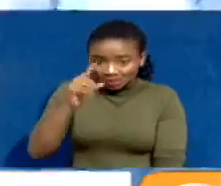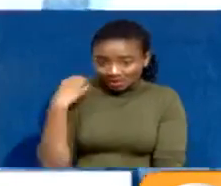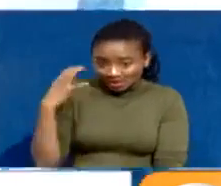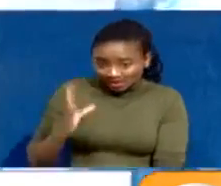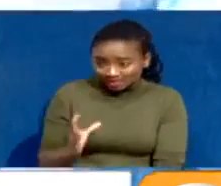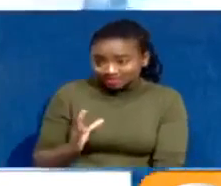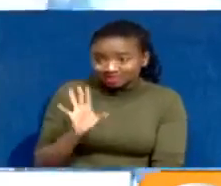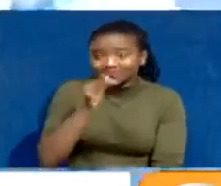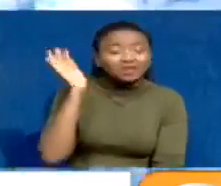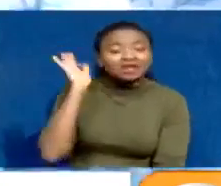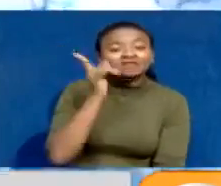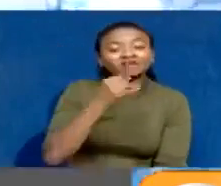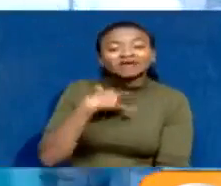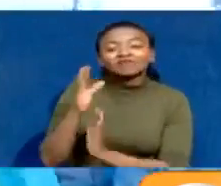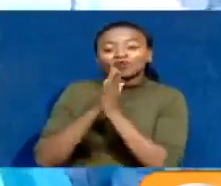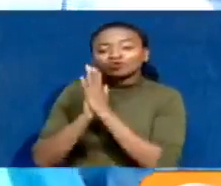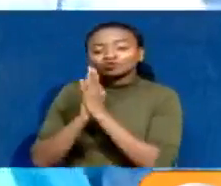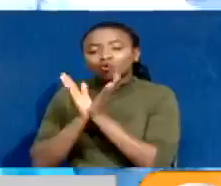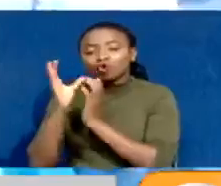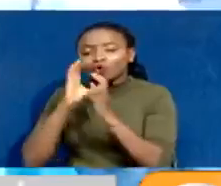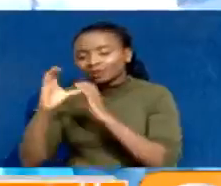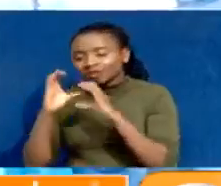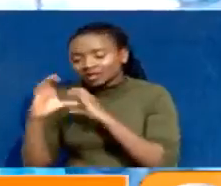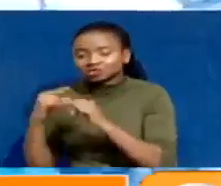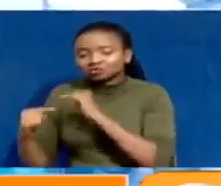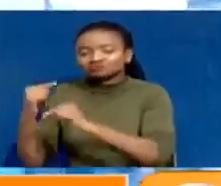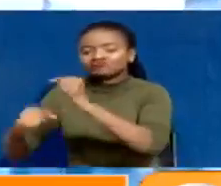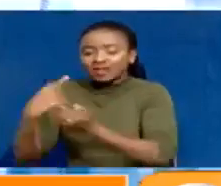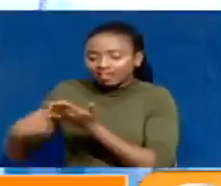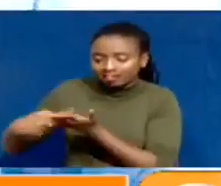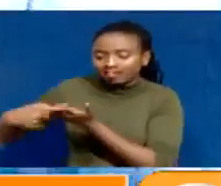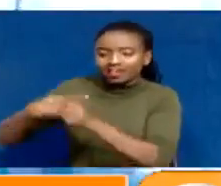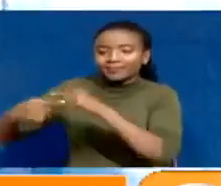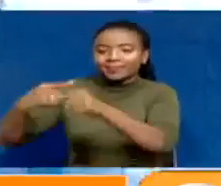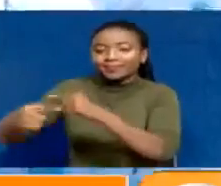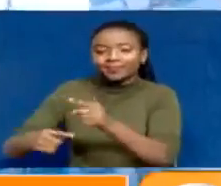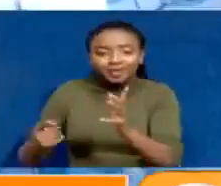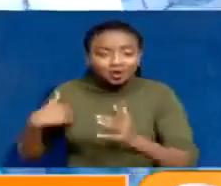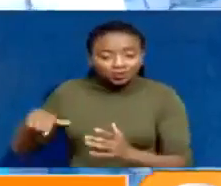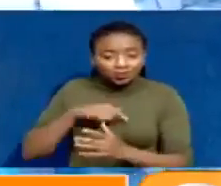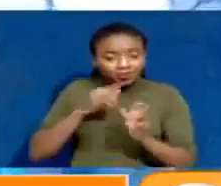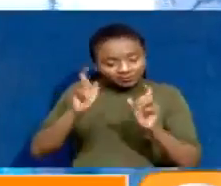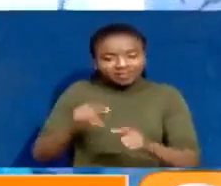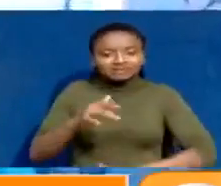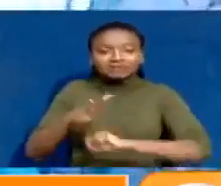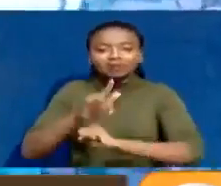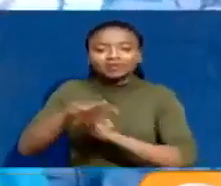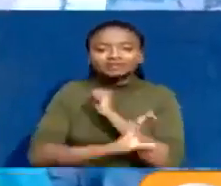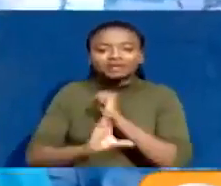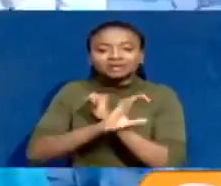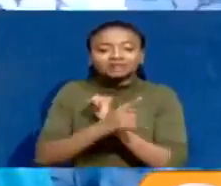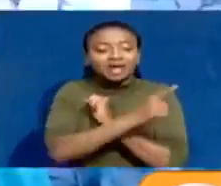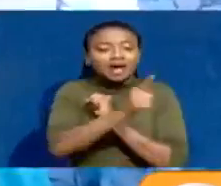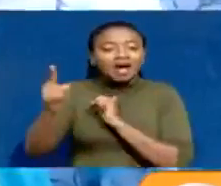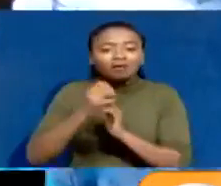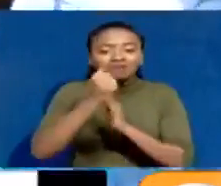them. Mumeambiwa kuna mazungumzo yanaendelea. Hatuwezi kuacha hii nchi yetu iingie kwa shimo. Hawa